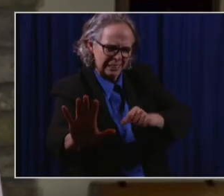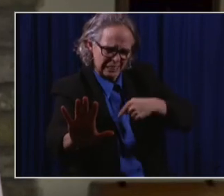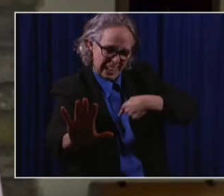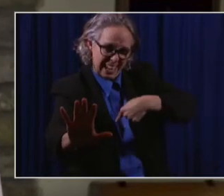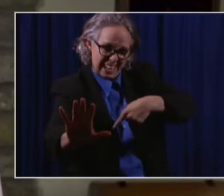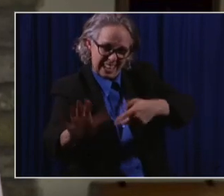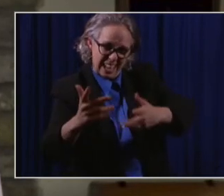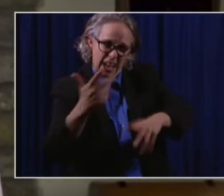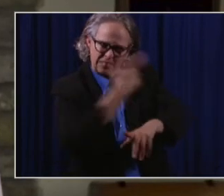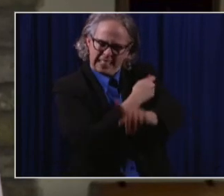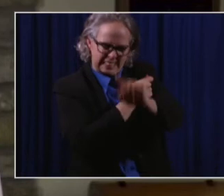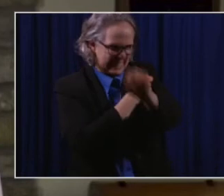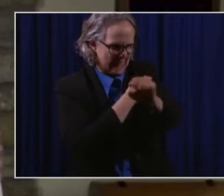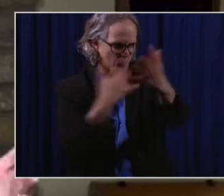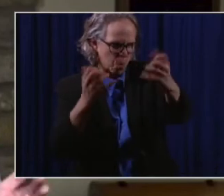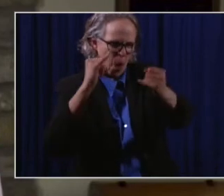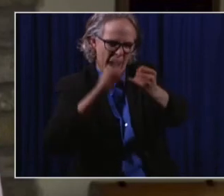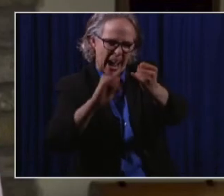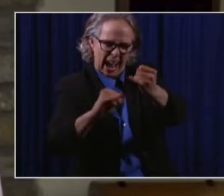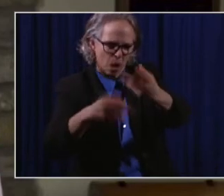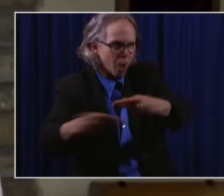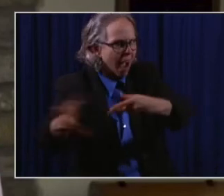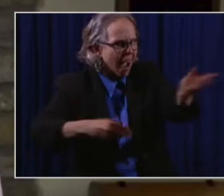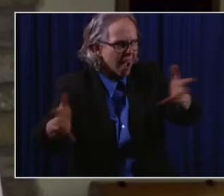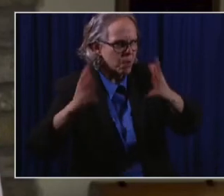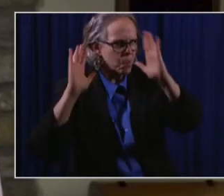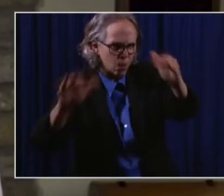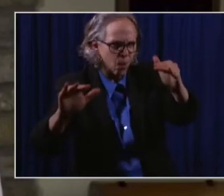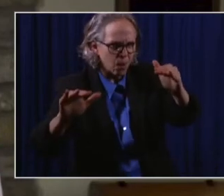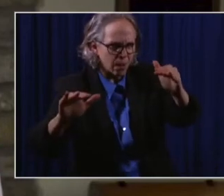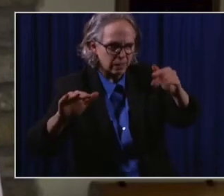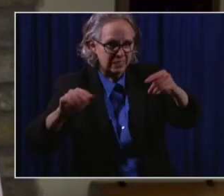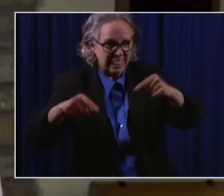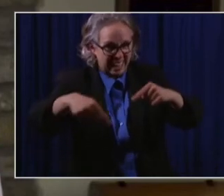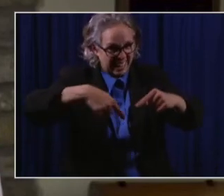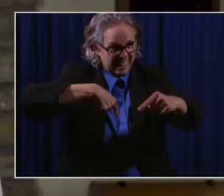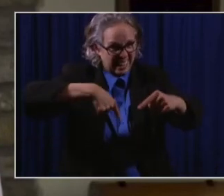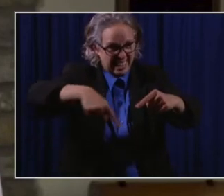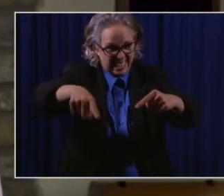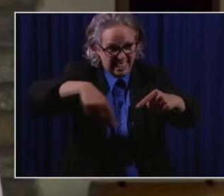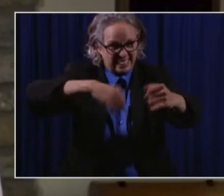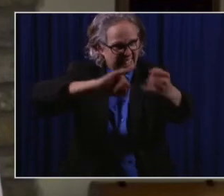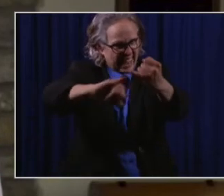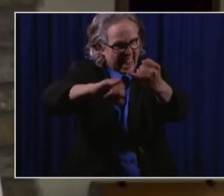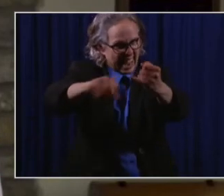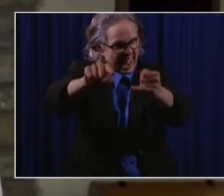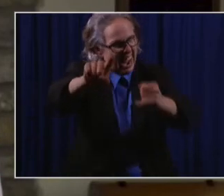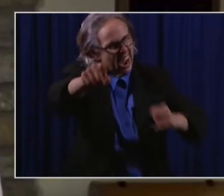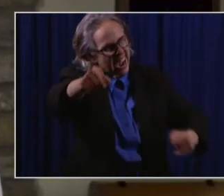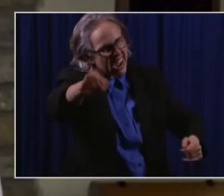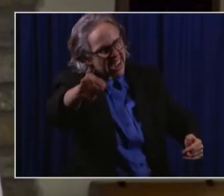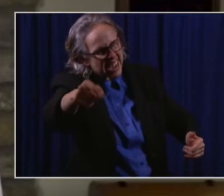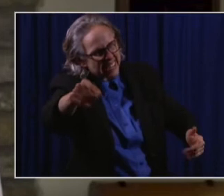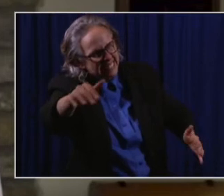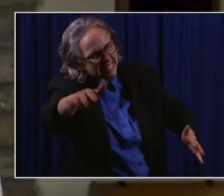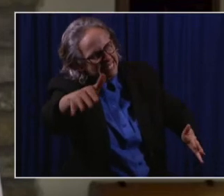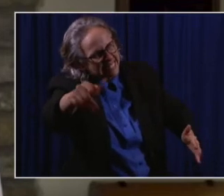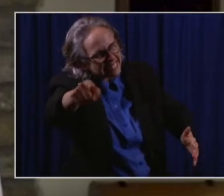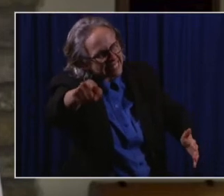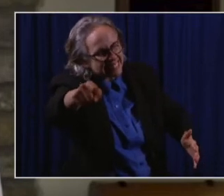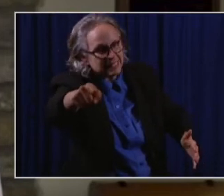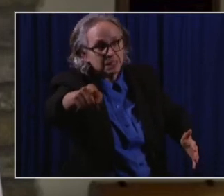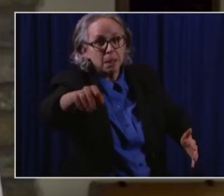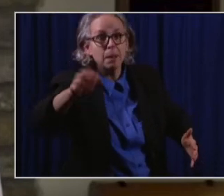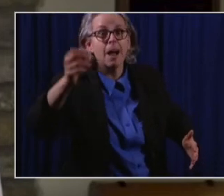get the vaccine out to enough people so at some point then the world gets back